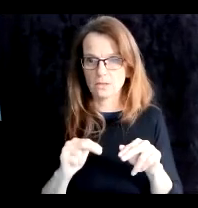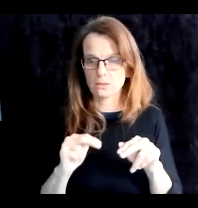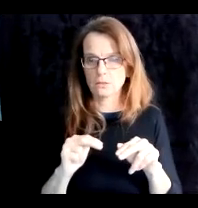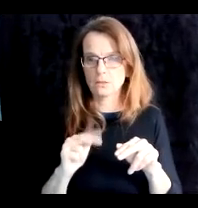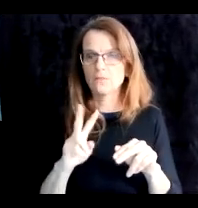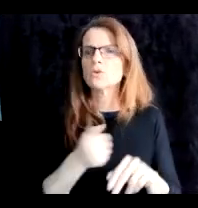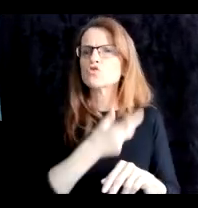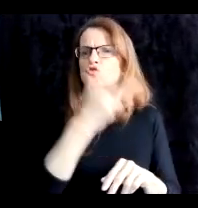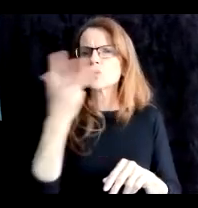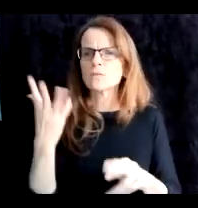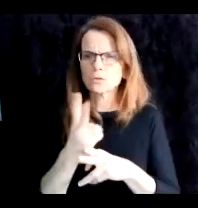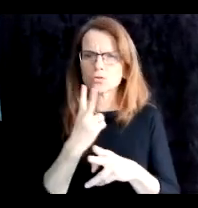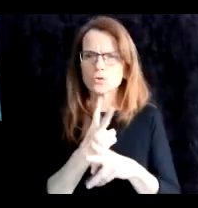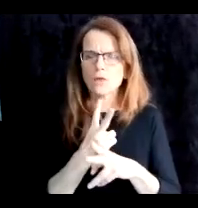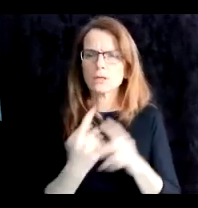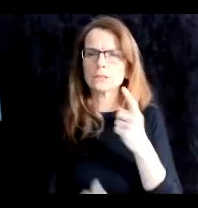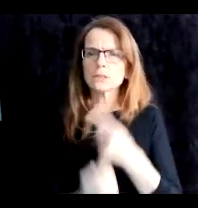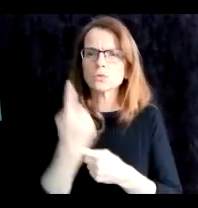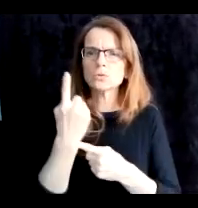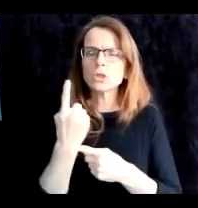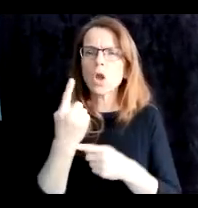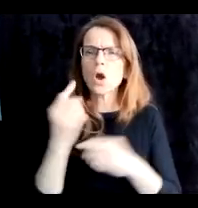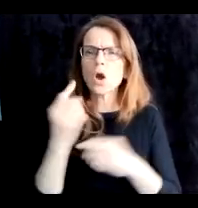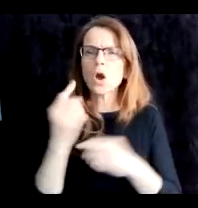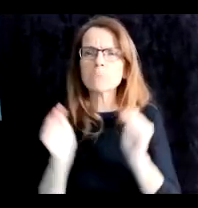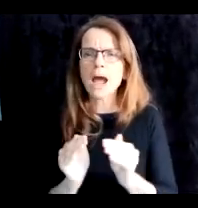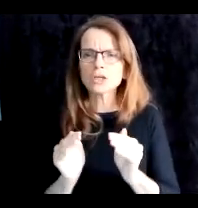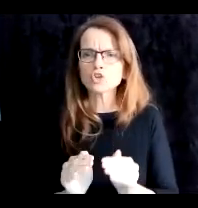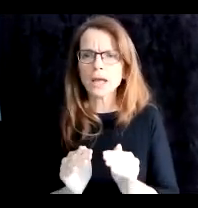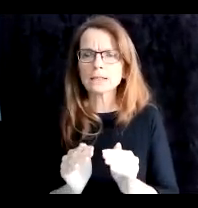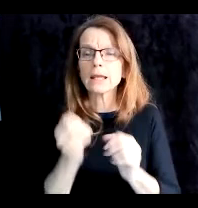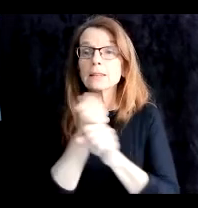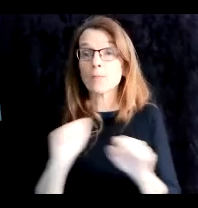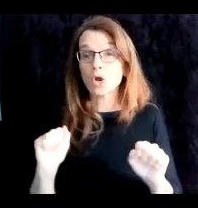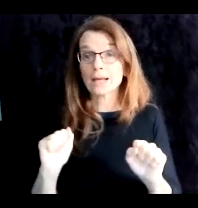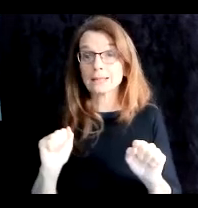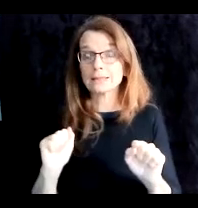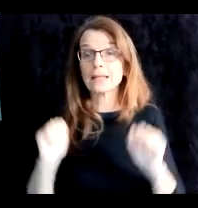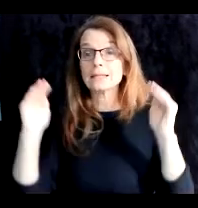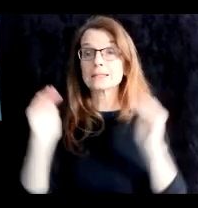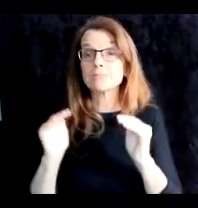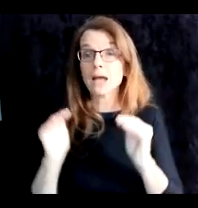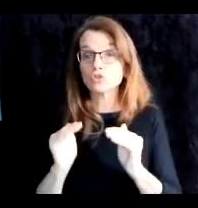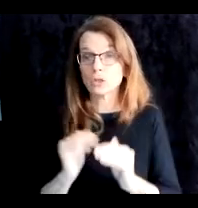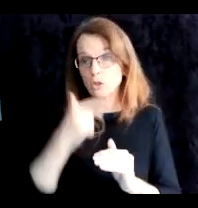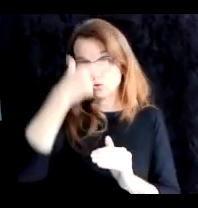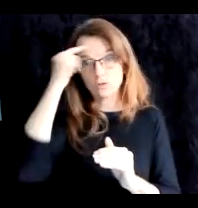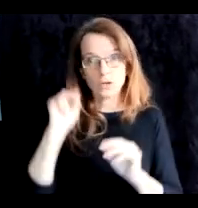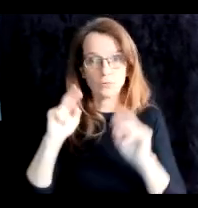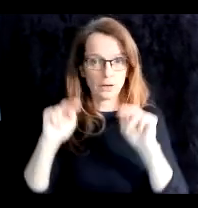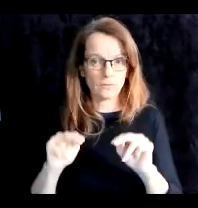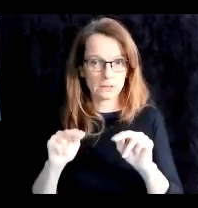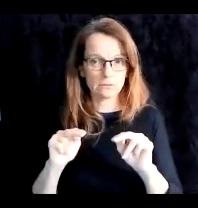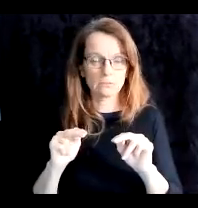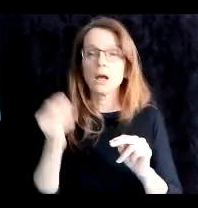and human minority rights, women rights, and so on. So I think citizenship education needs to